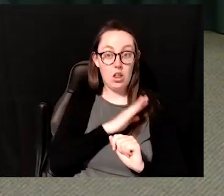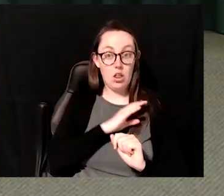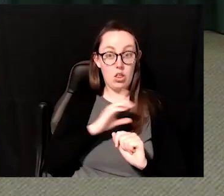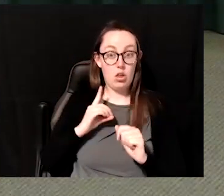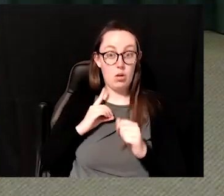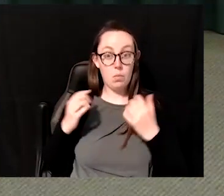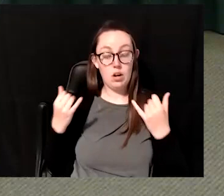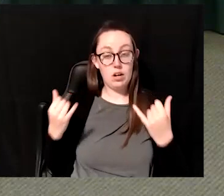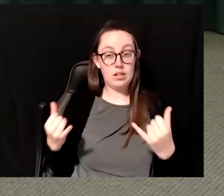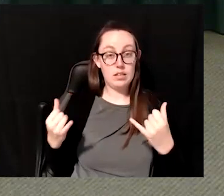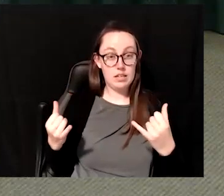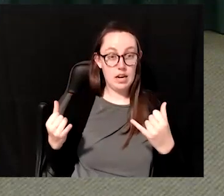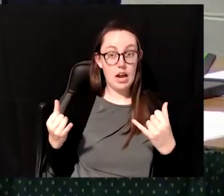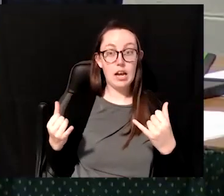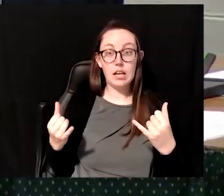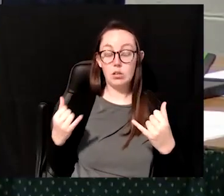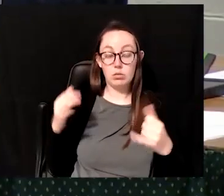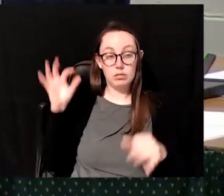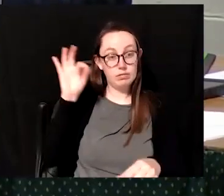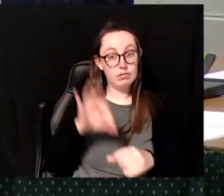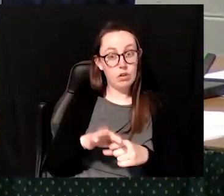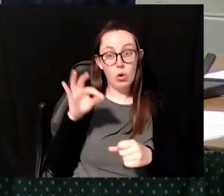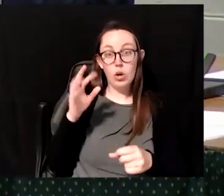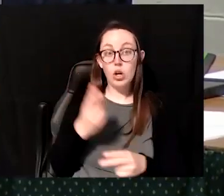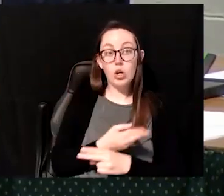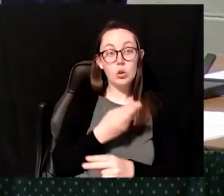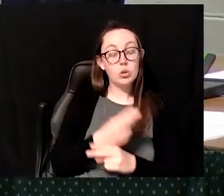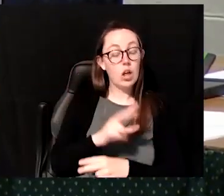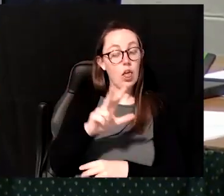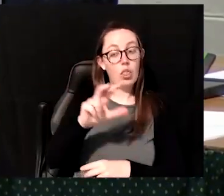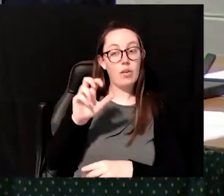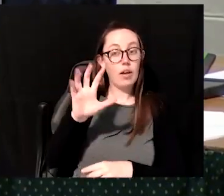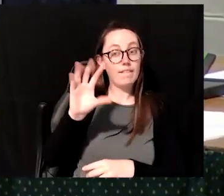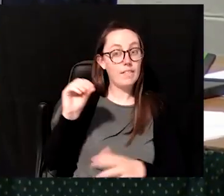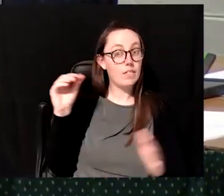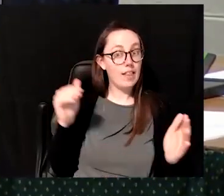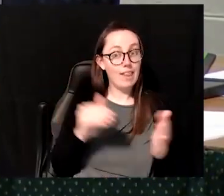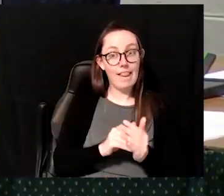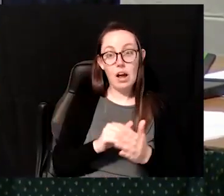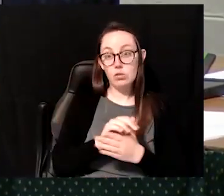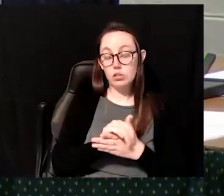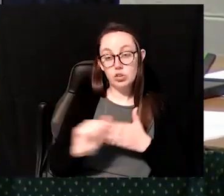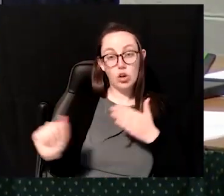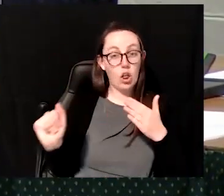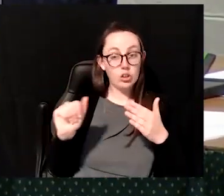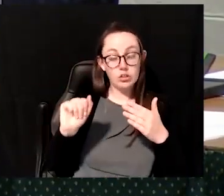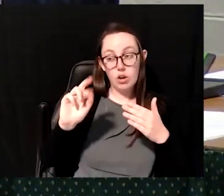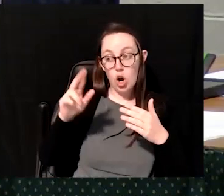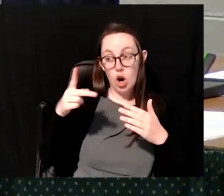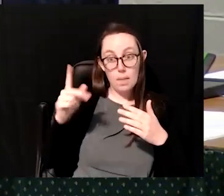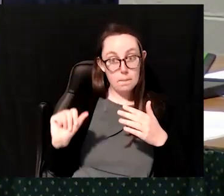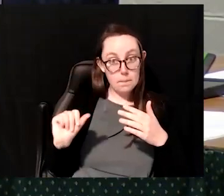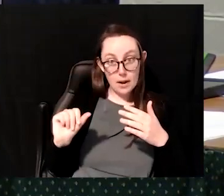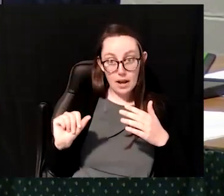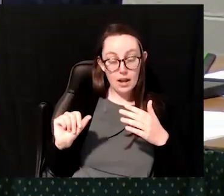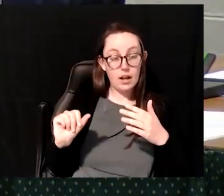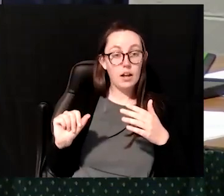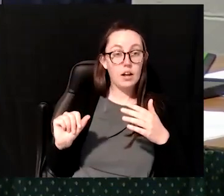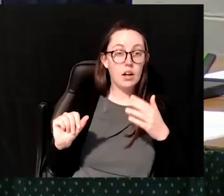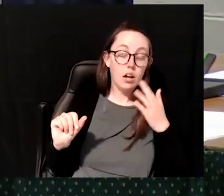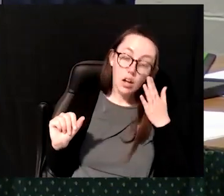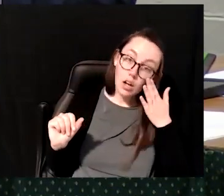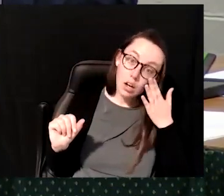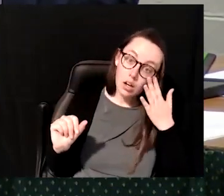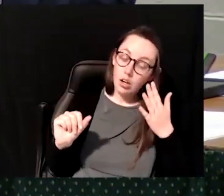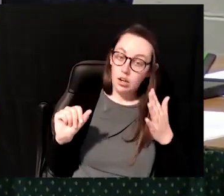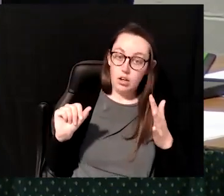350 000 of offer with the inside of hiring three firefighters and funding that position until July 24th